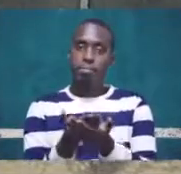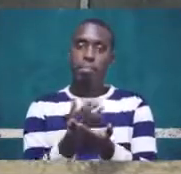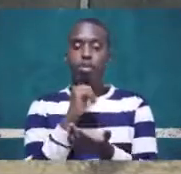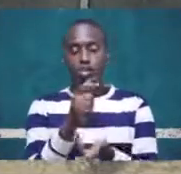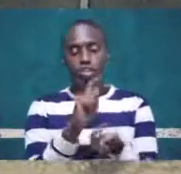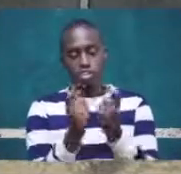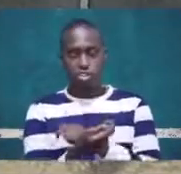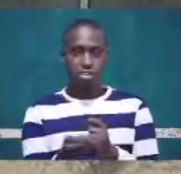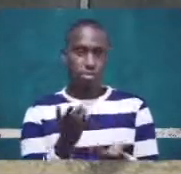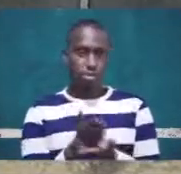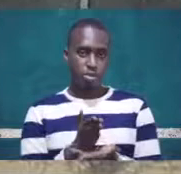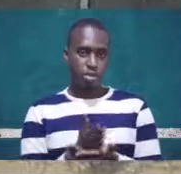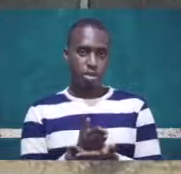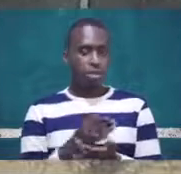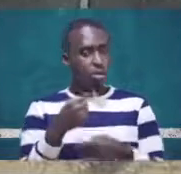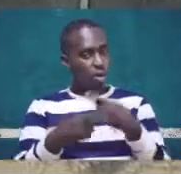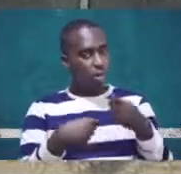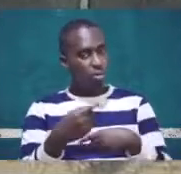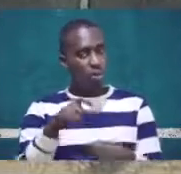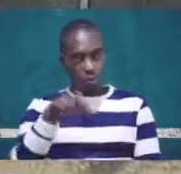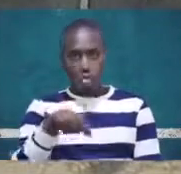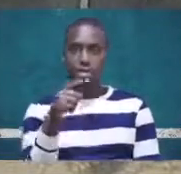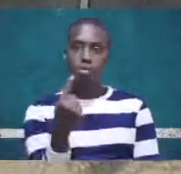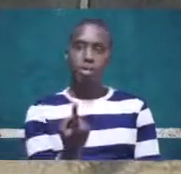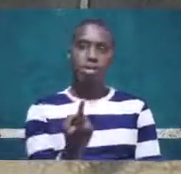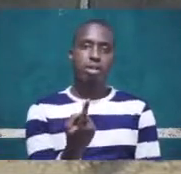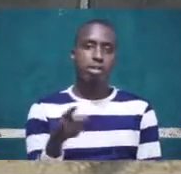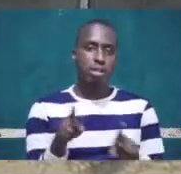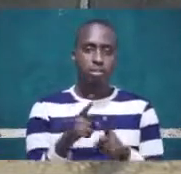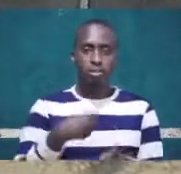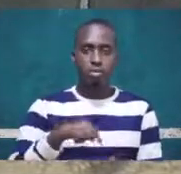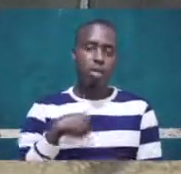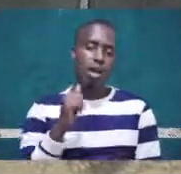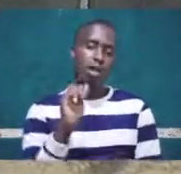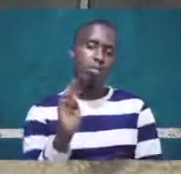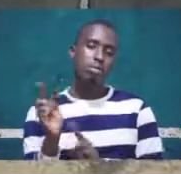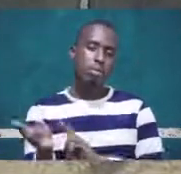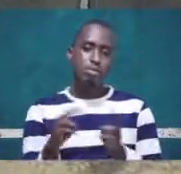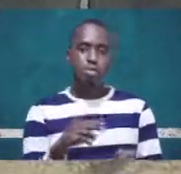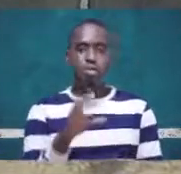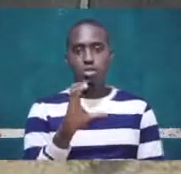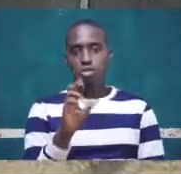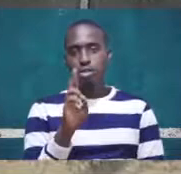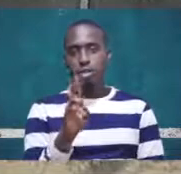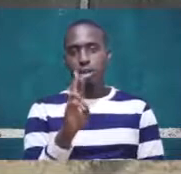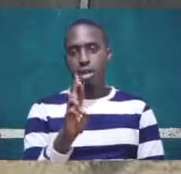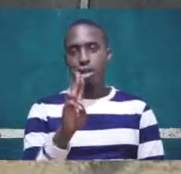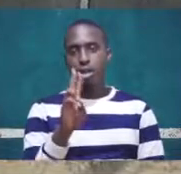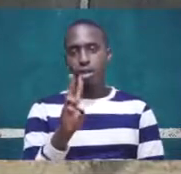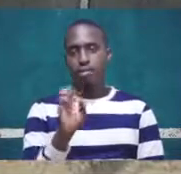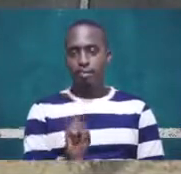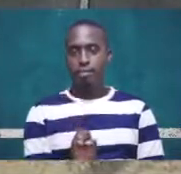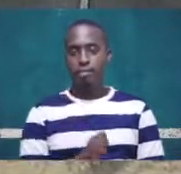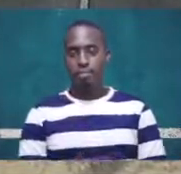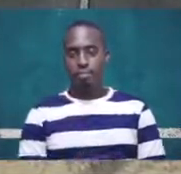not changing. Still it is quantity 1, and this is our abnormal demand curve. This is our abnormal demand